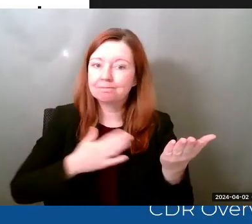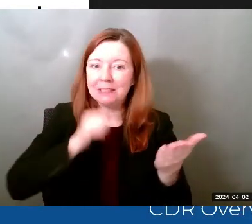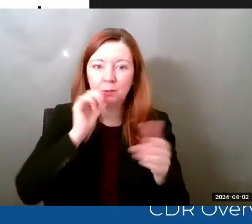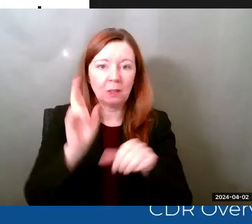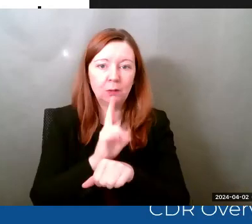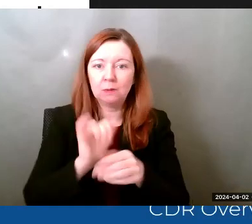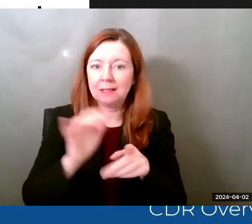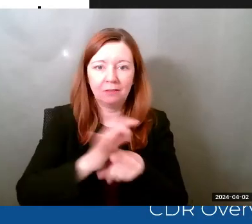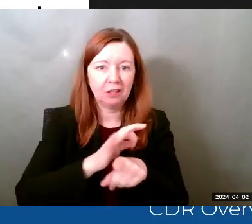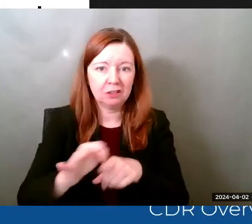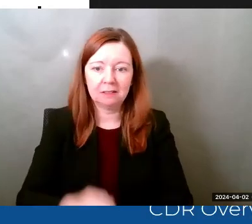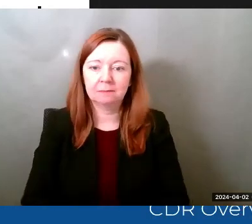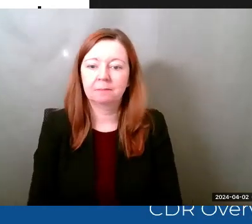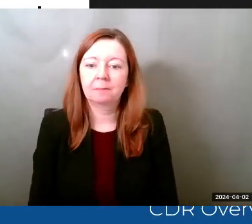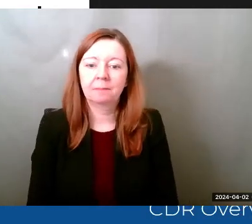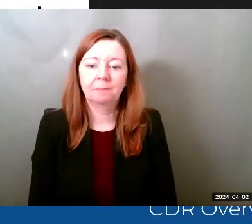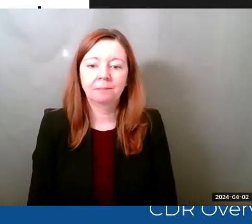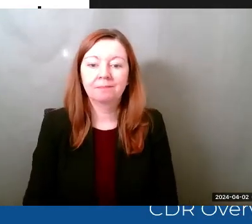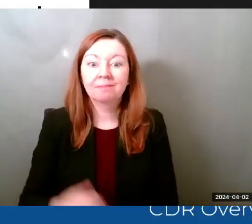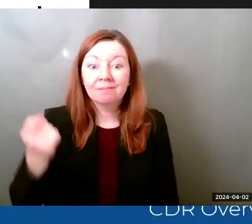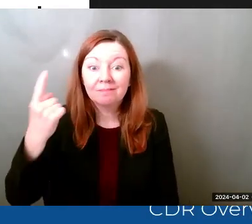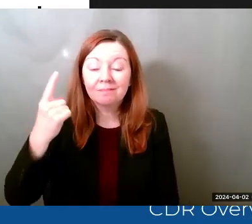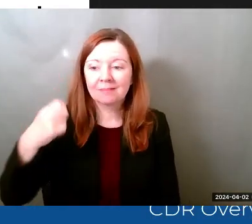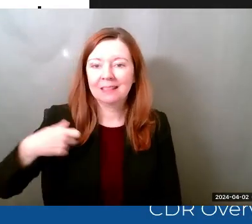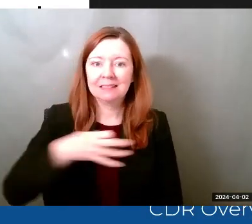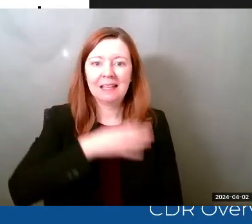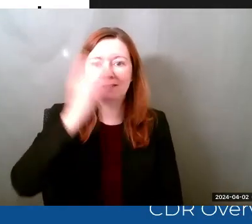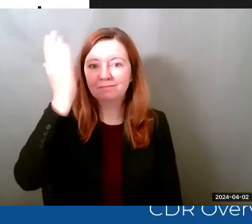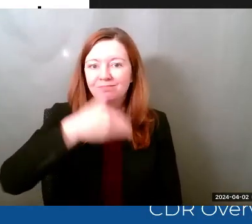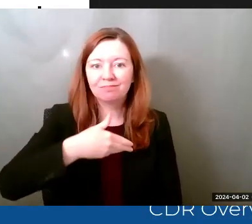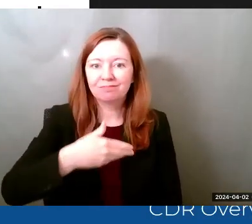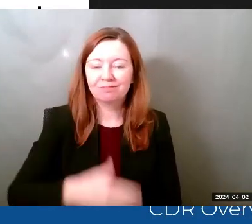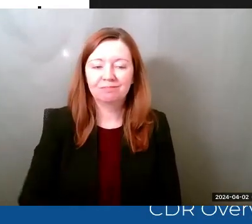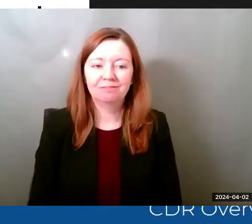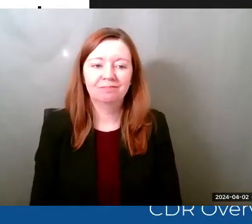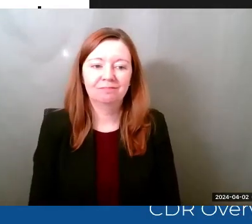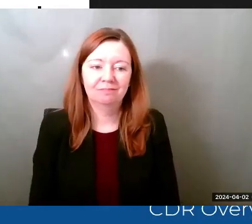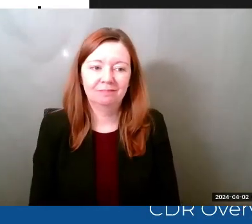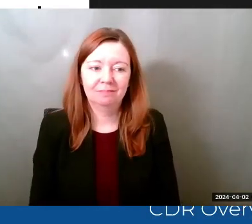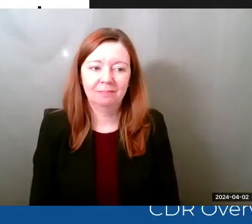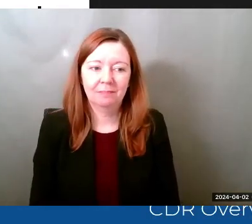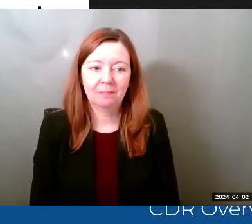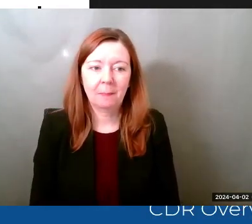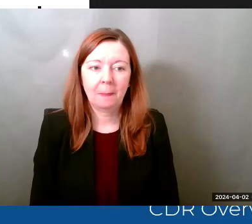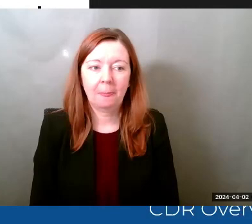function. Staff would not be able to read your notes to the committee.